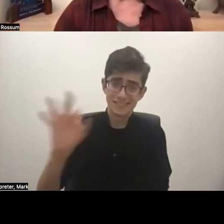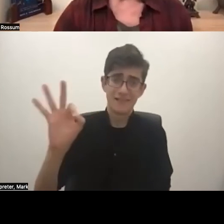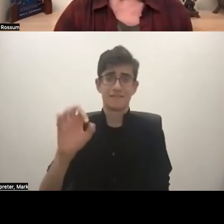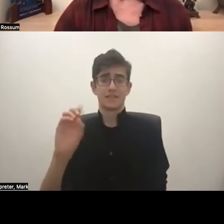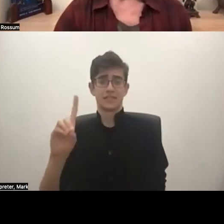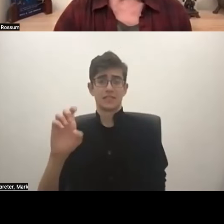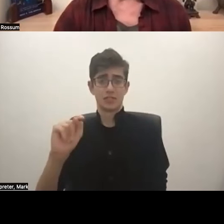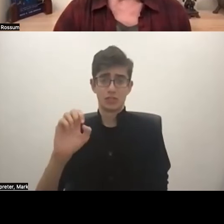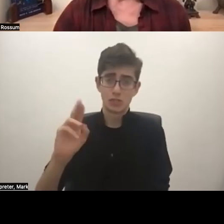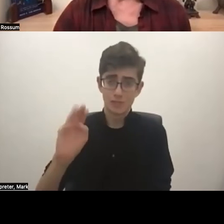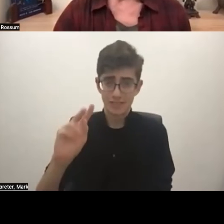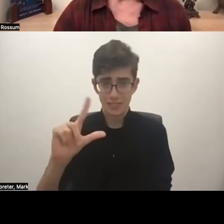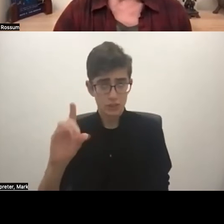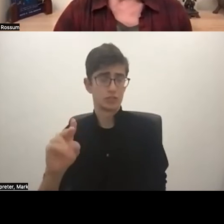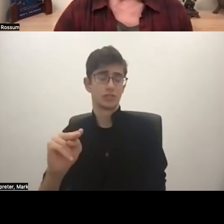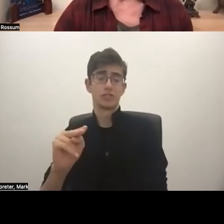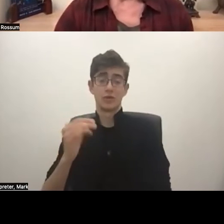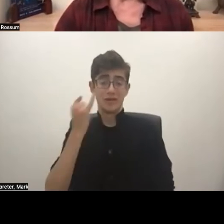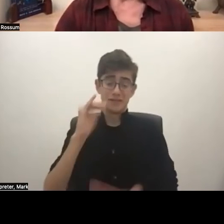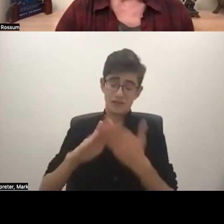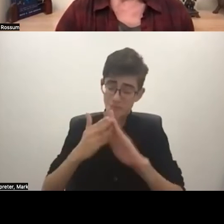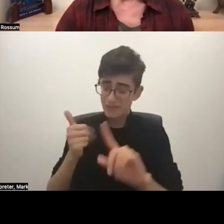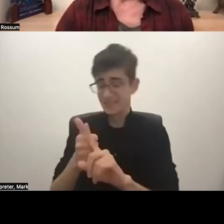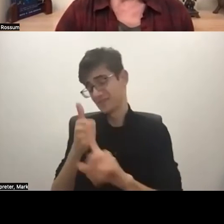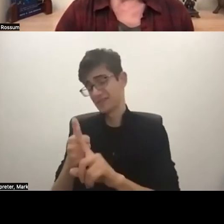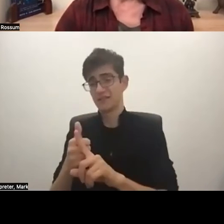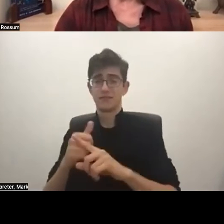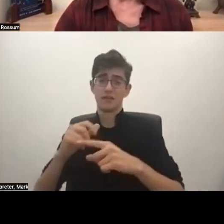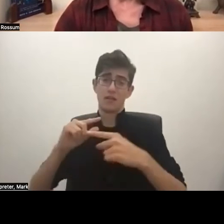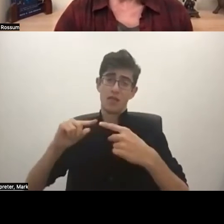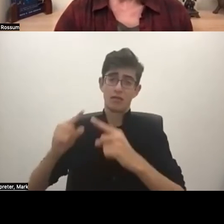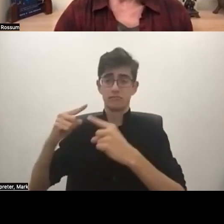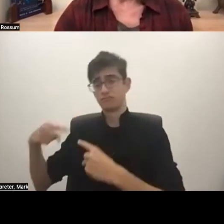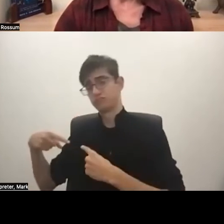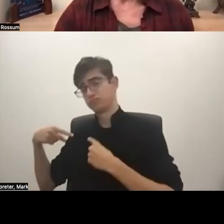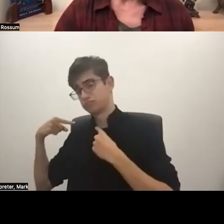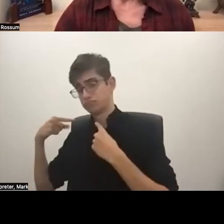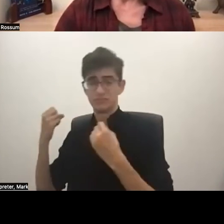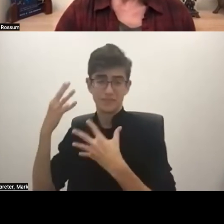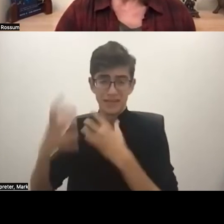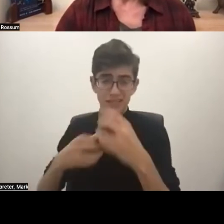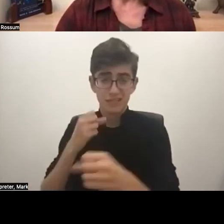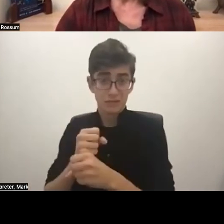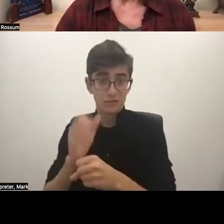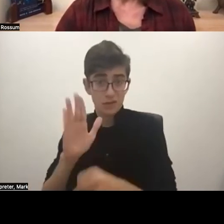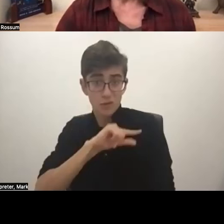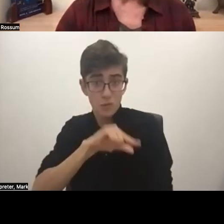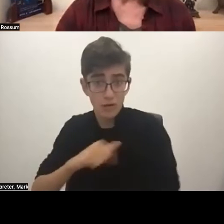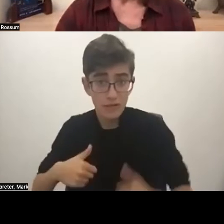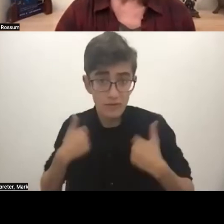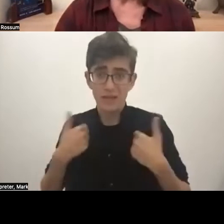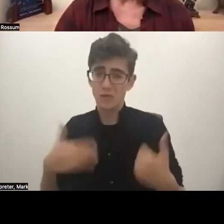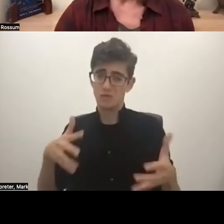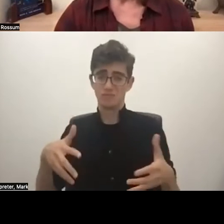been disproportionately exposed to these harms for decades, how their quality of lives have been upended as a result of